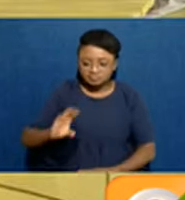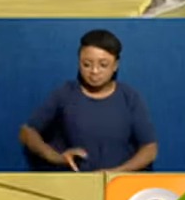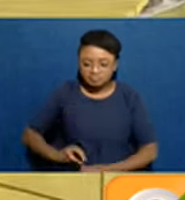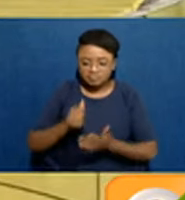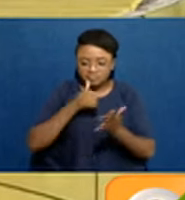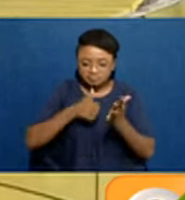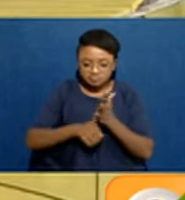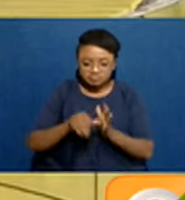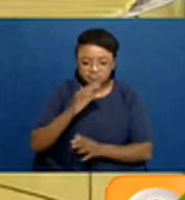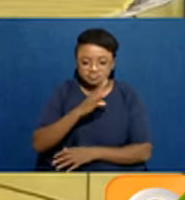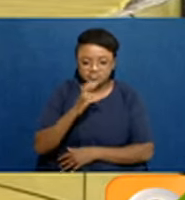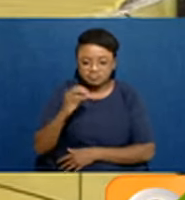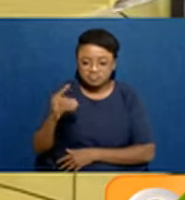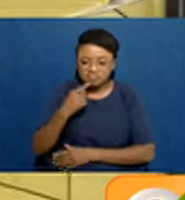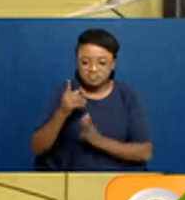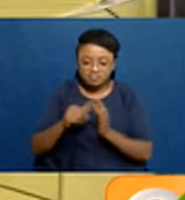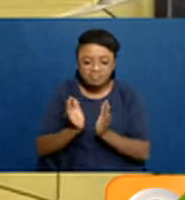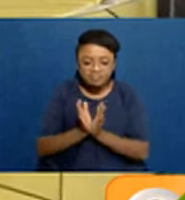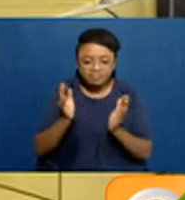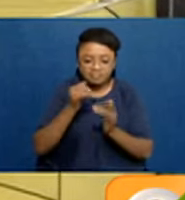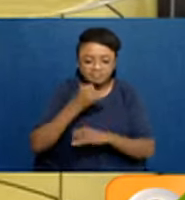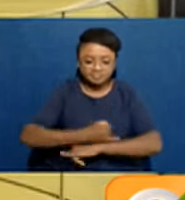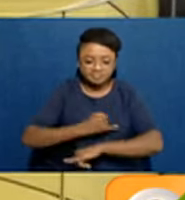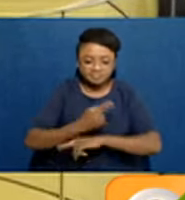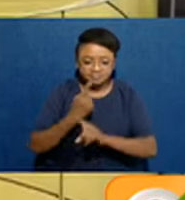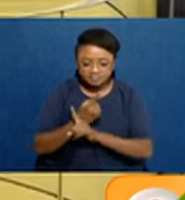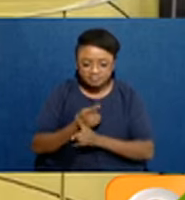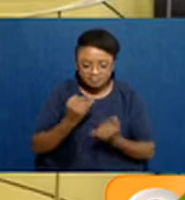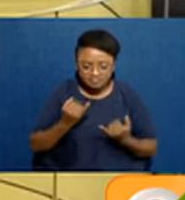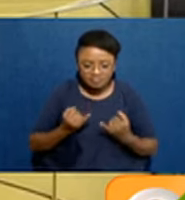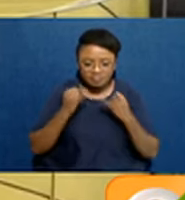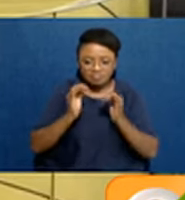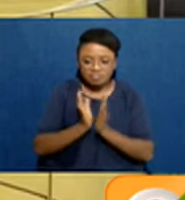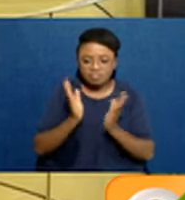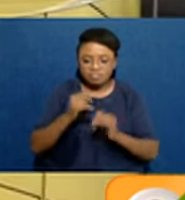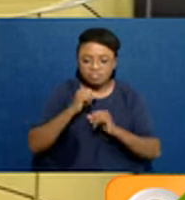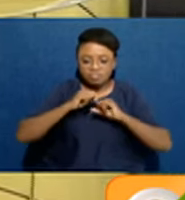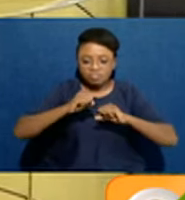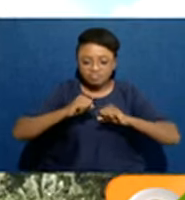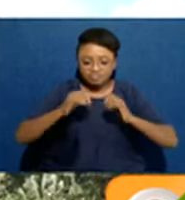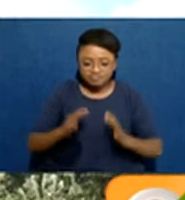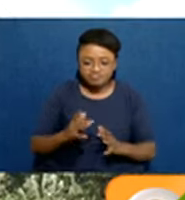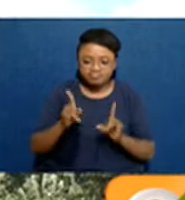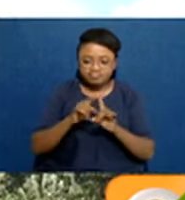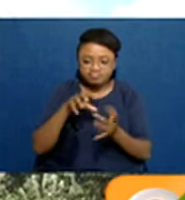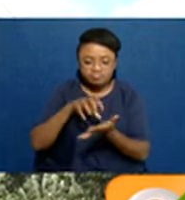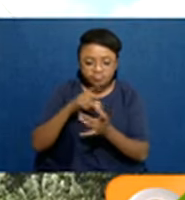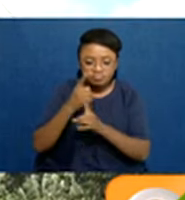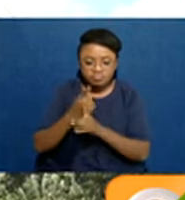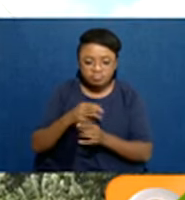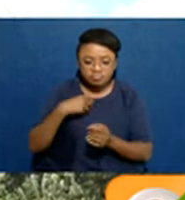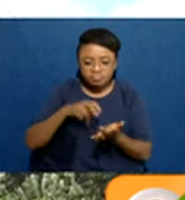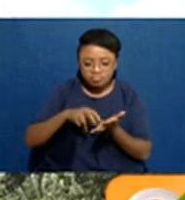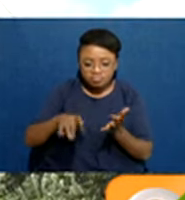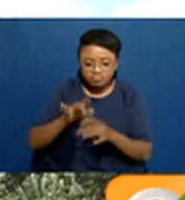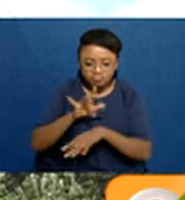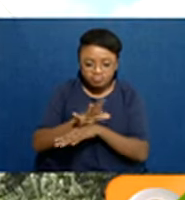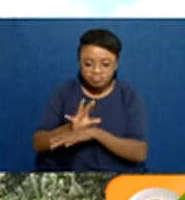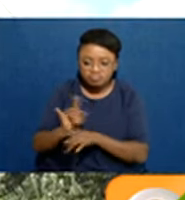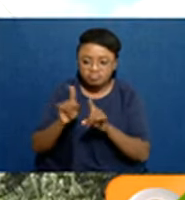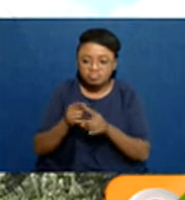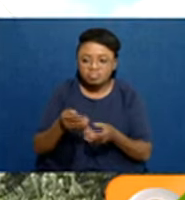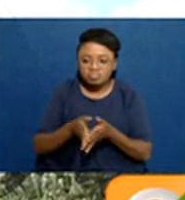Mbarak, noting that some public institutions have allowed public officers with cases to resign or retire early and therefore